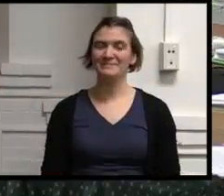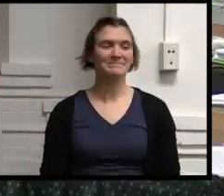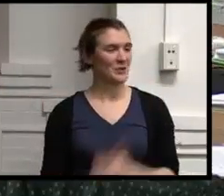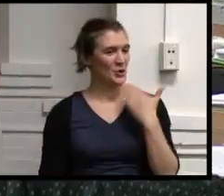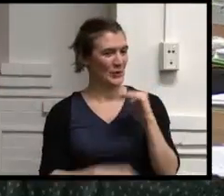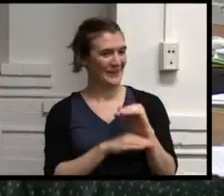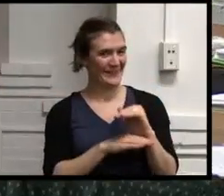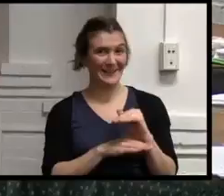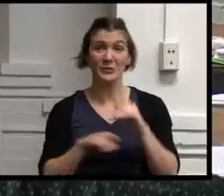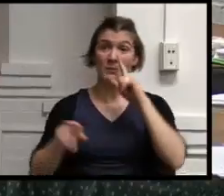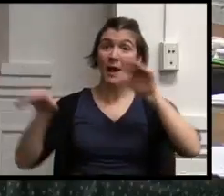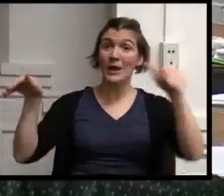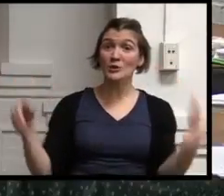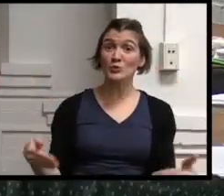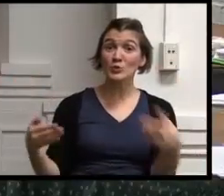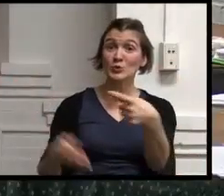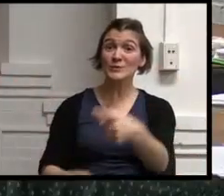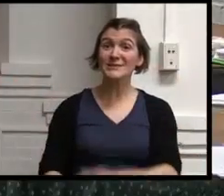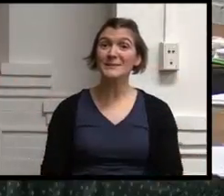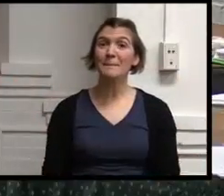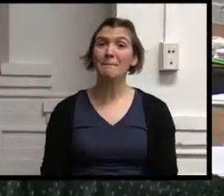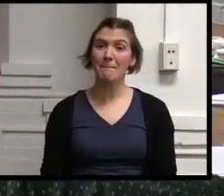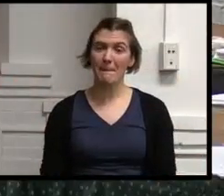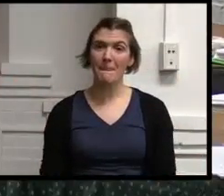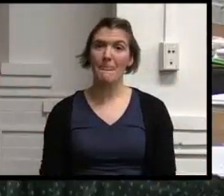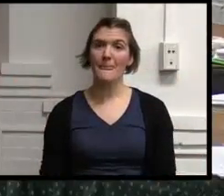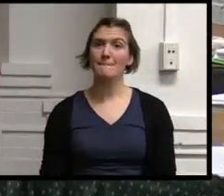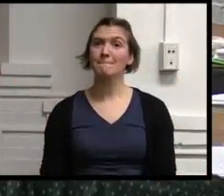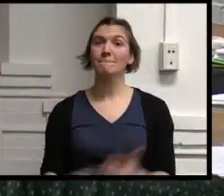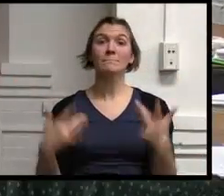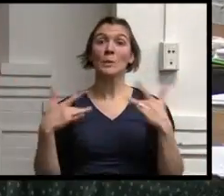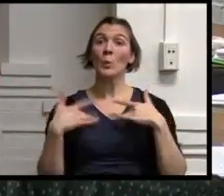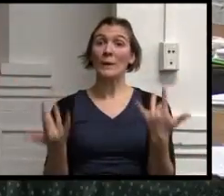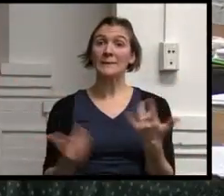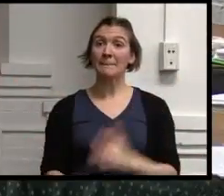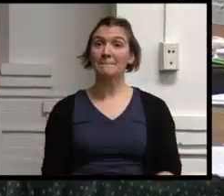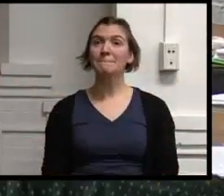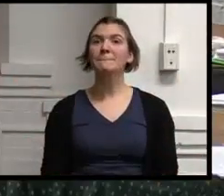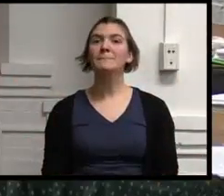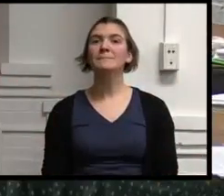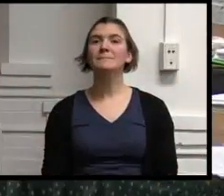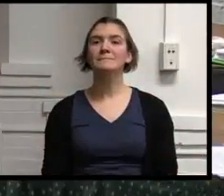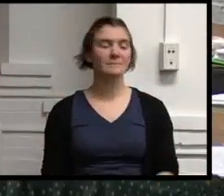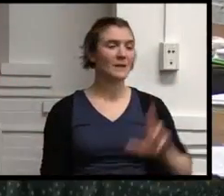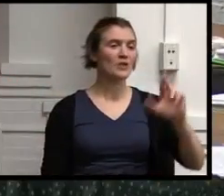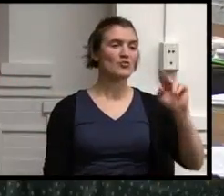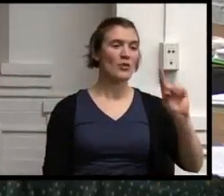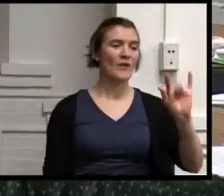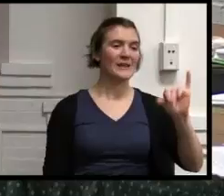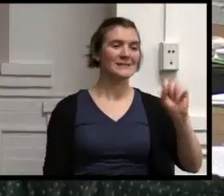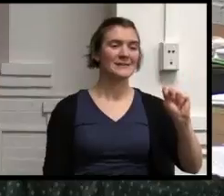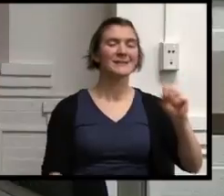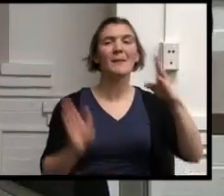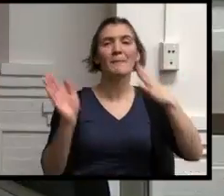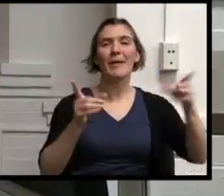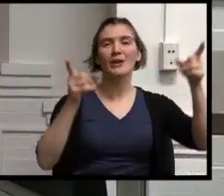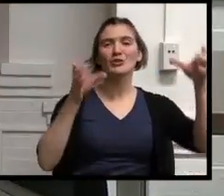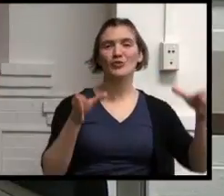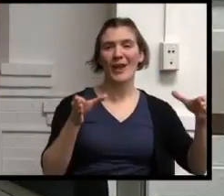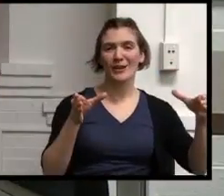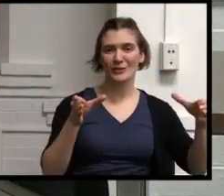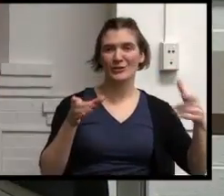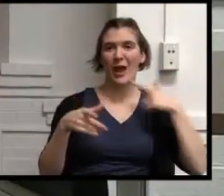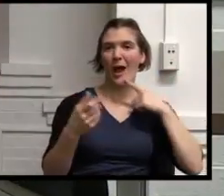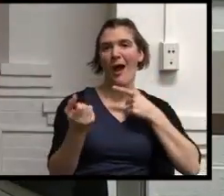Good evening. if you'd introduce yourselves and tell us about this matter, please. I'm Rod Francis. I'm the Planning Director, and I'm here